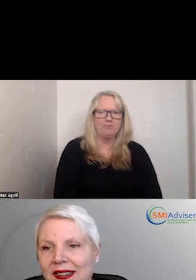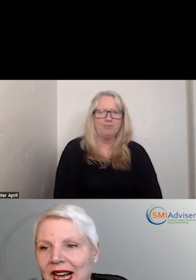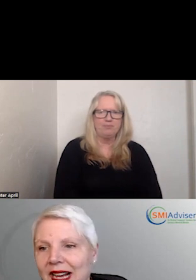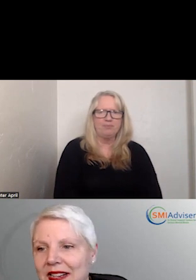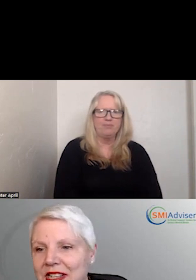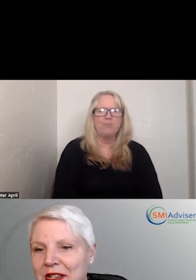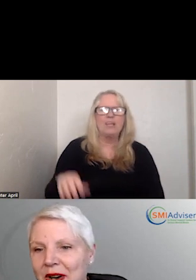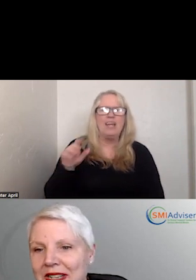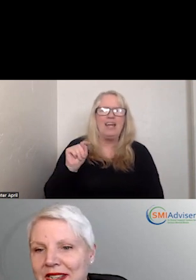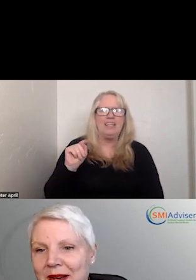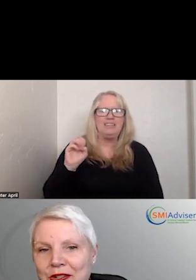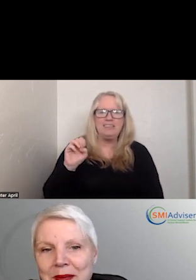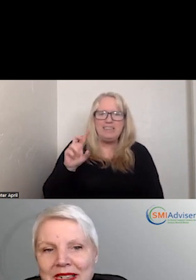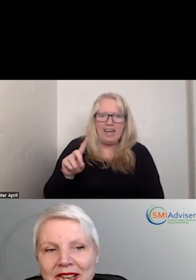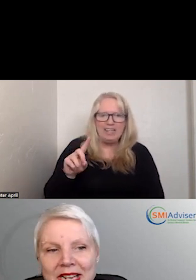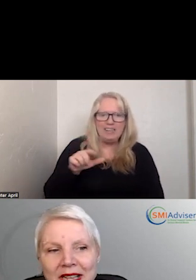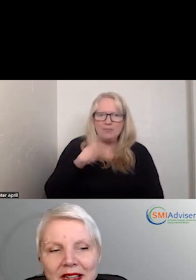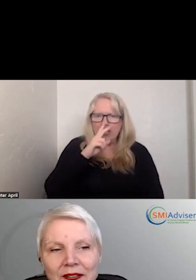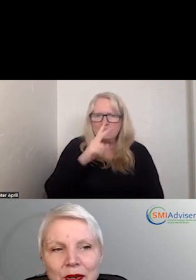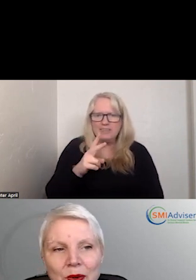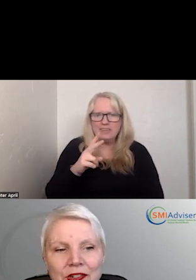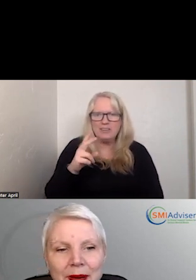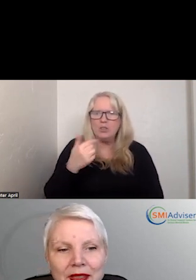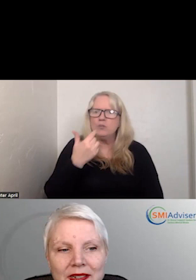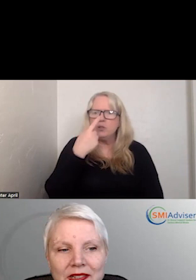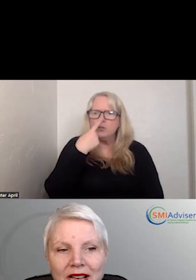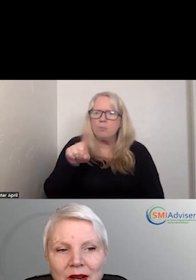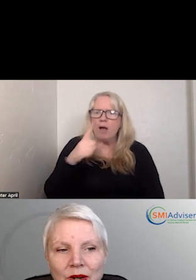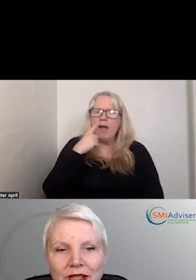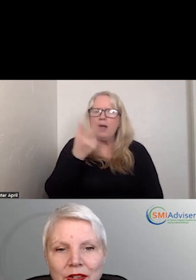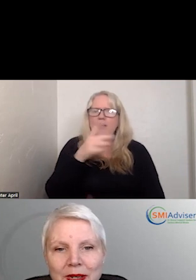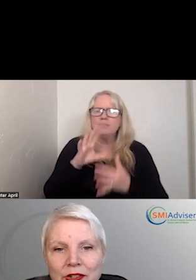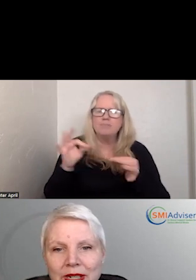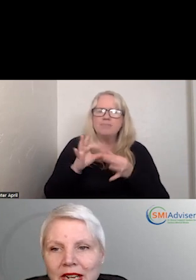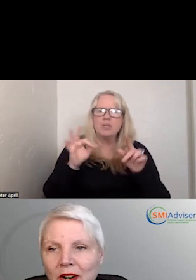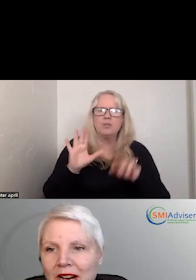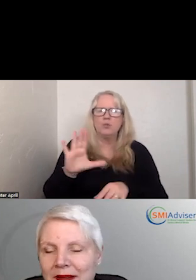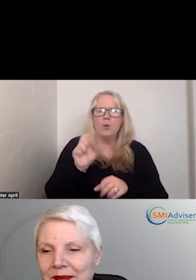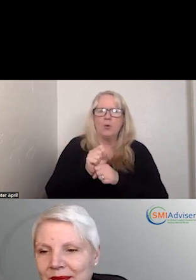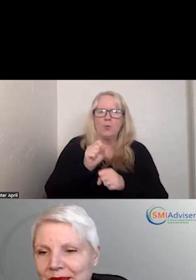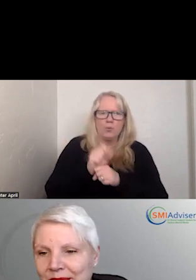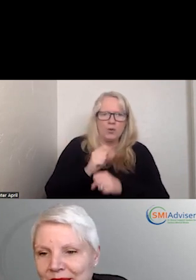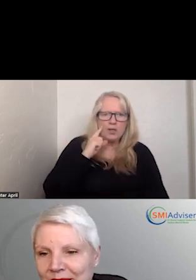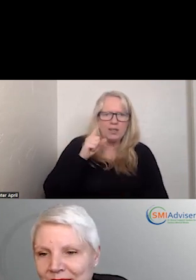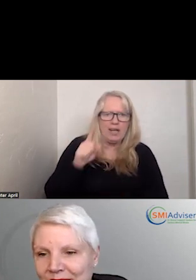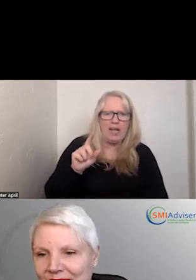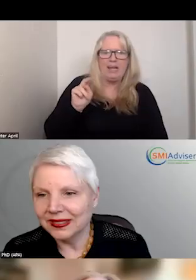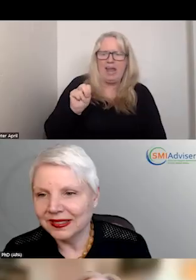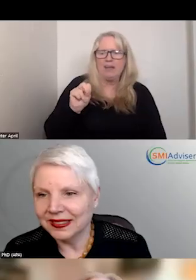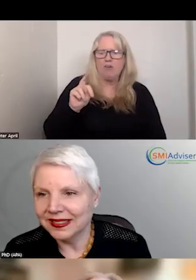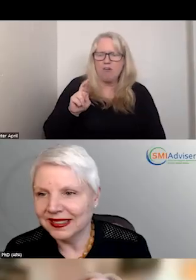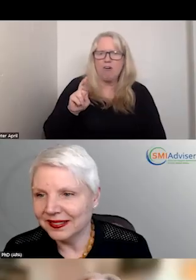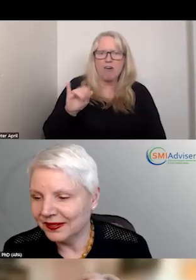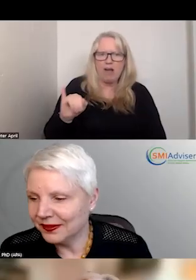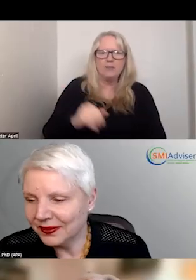Ted, I see you're on today. Would you mind saying a few words about this work that you've been doing at NRI? Sure.